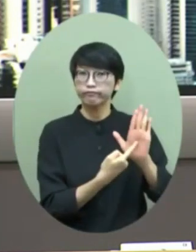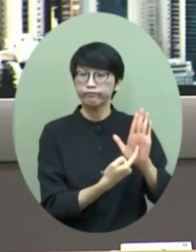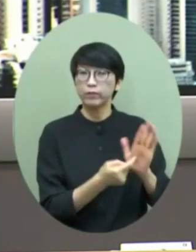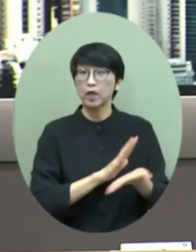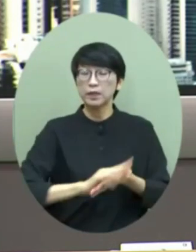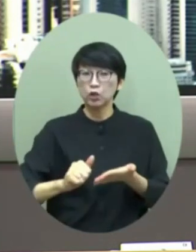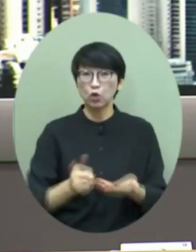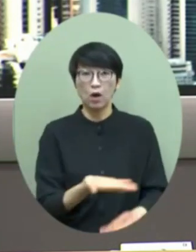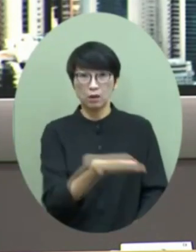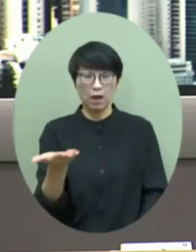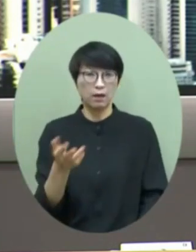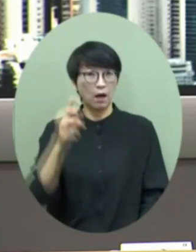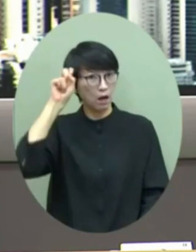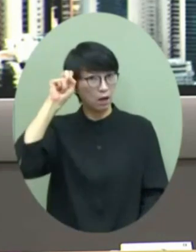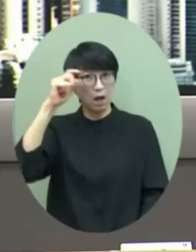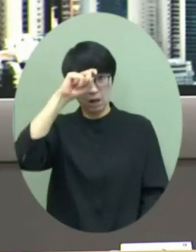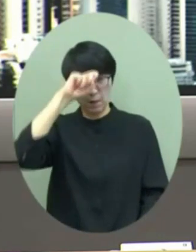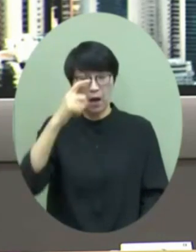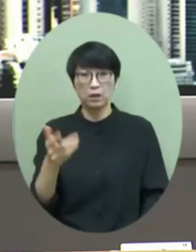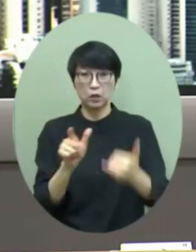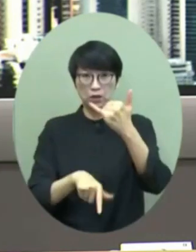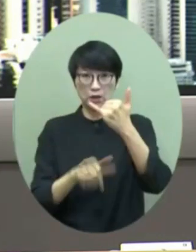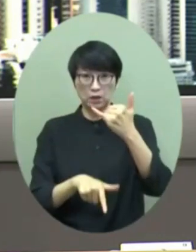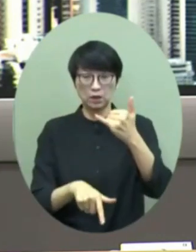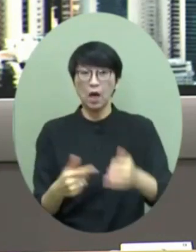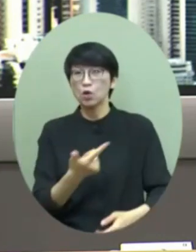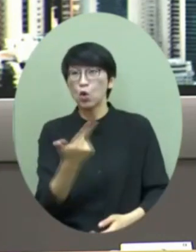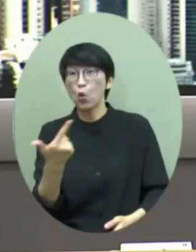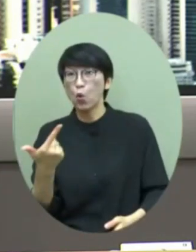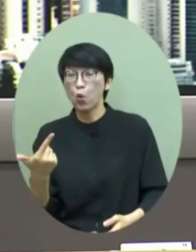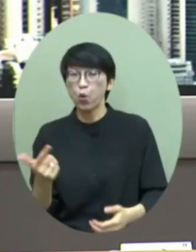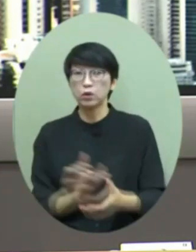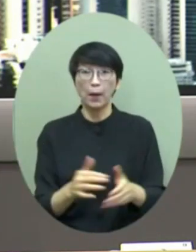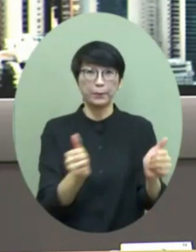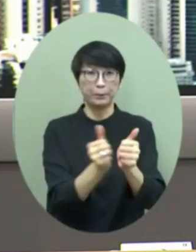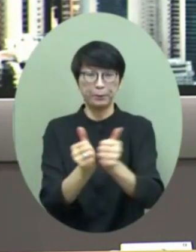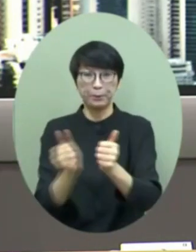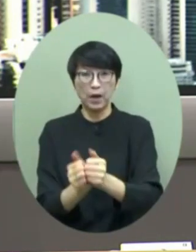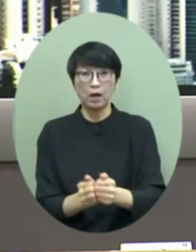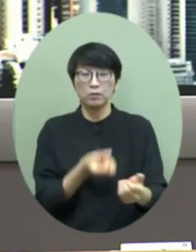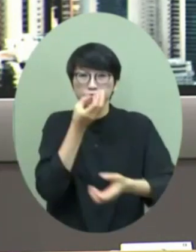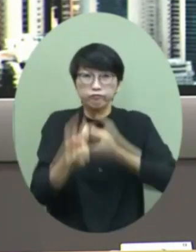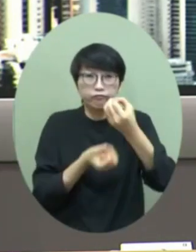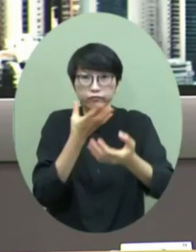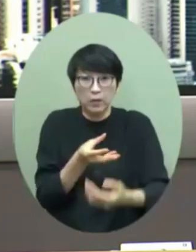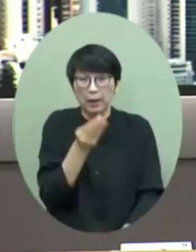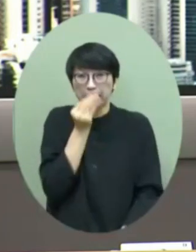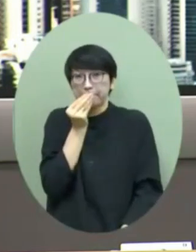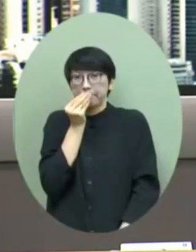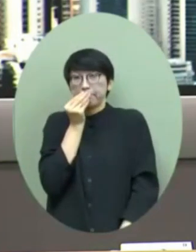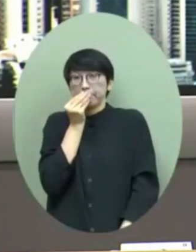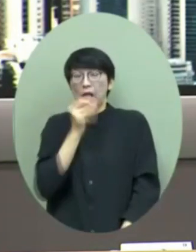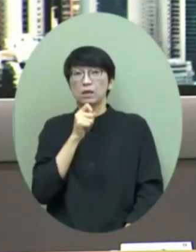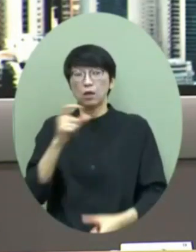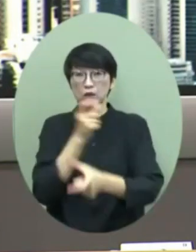handful of people who are causing harm and damage. And this is obvious. You can see, starting from June last year,